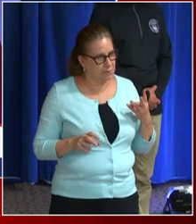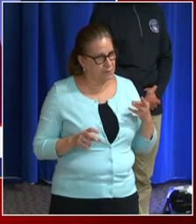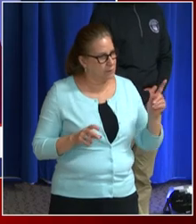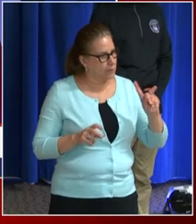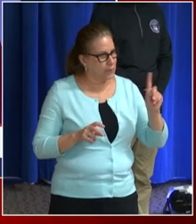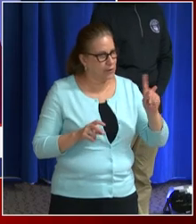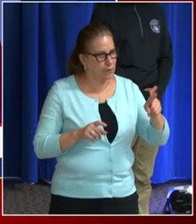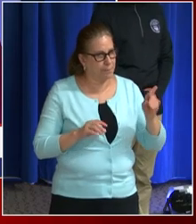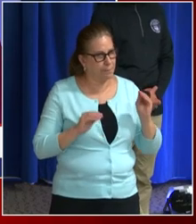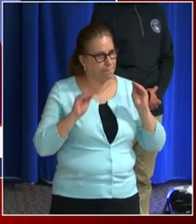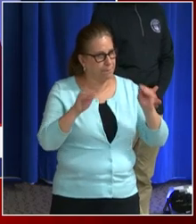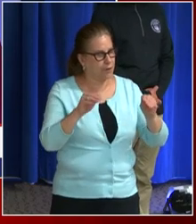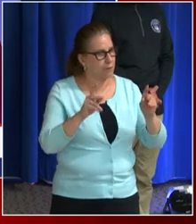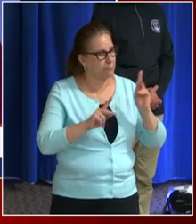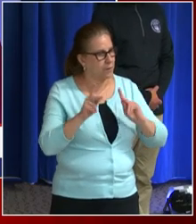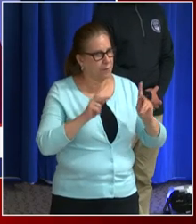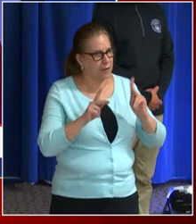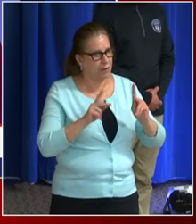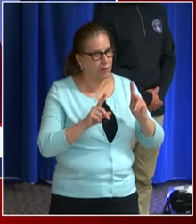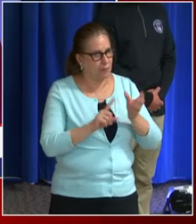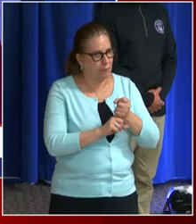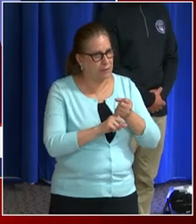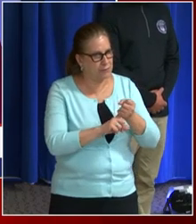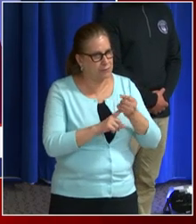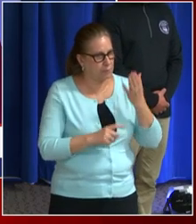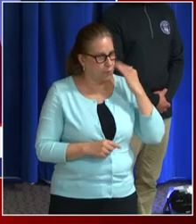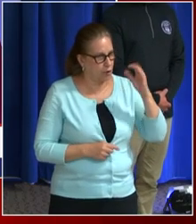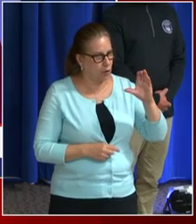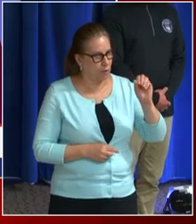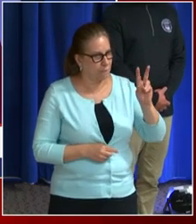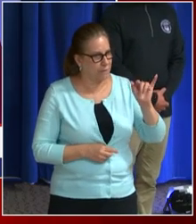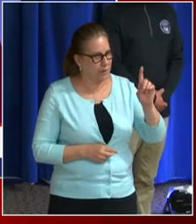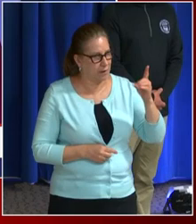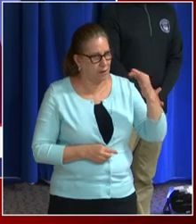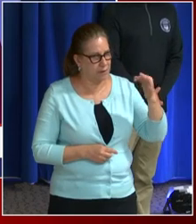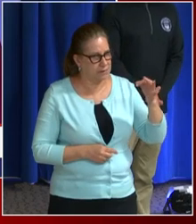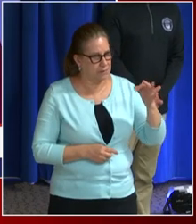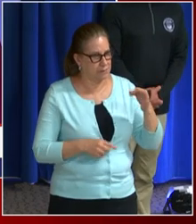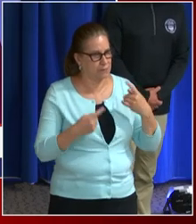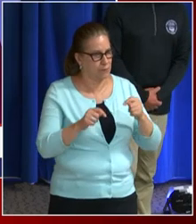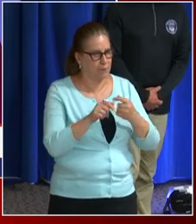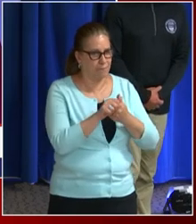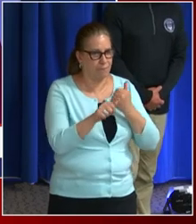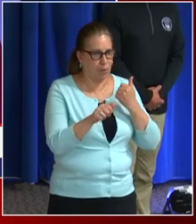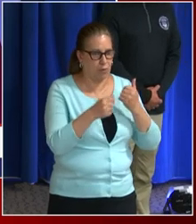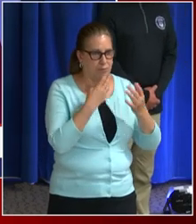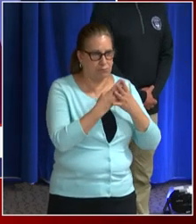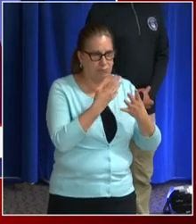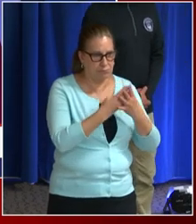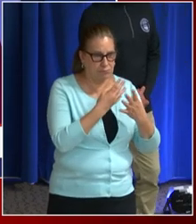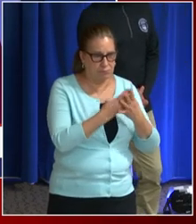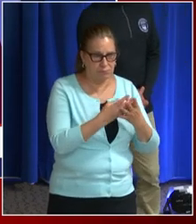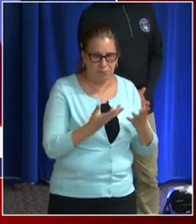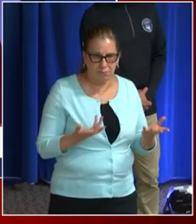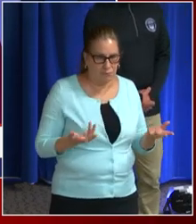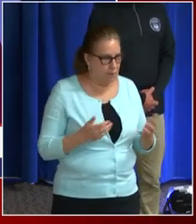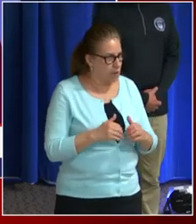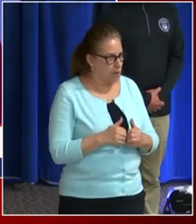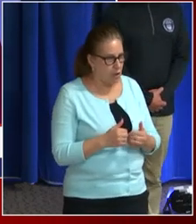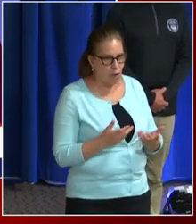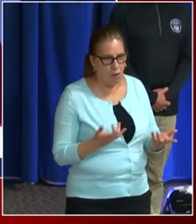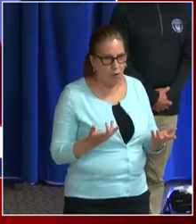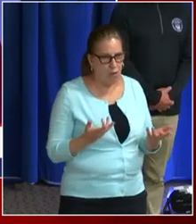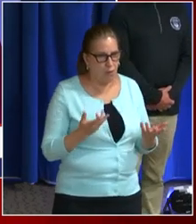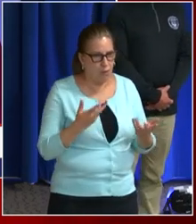have been trying not to incarcerate, put people into jail or into holding cells. So what is the process with these people who